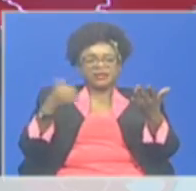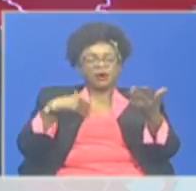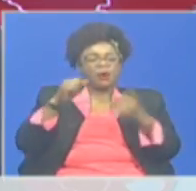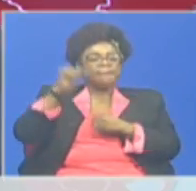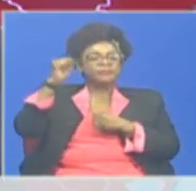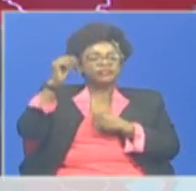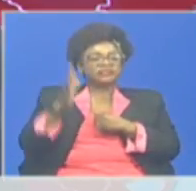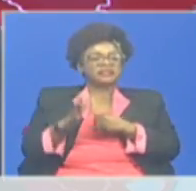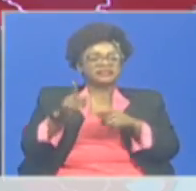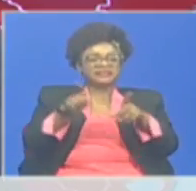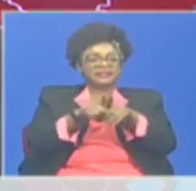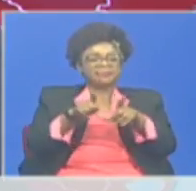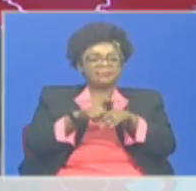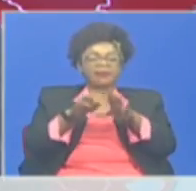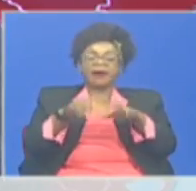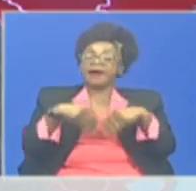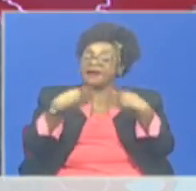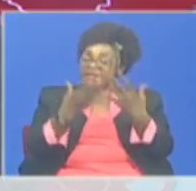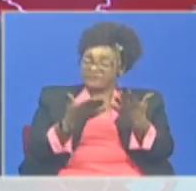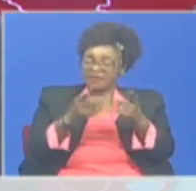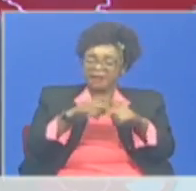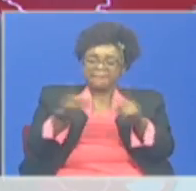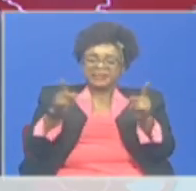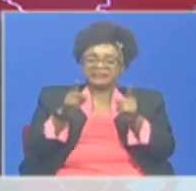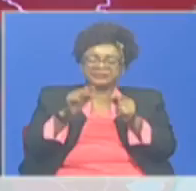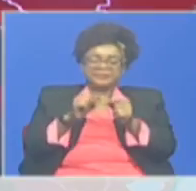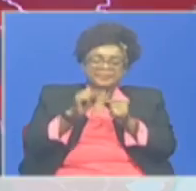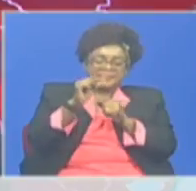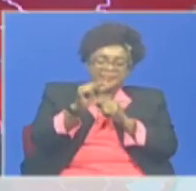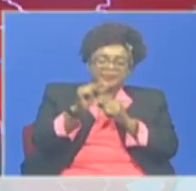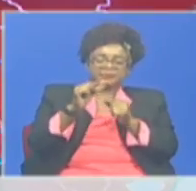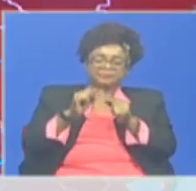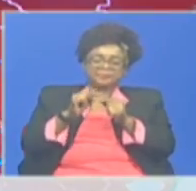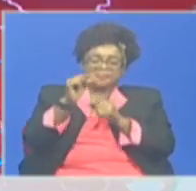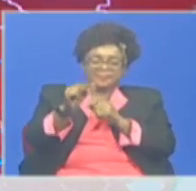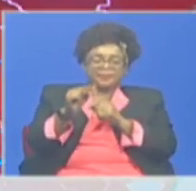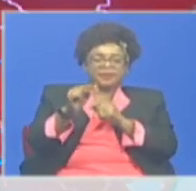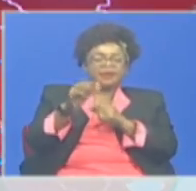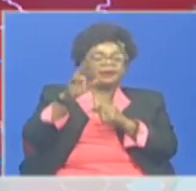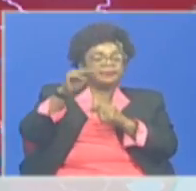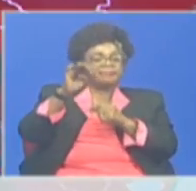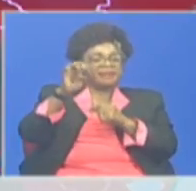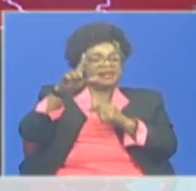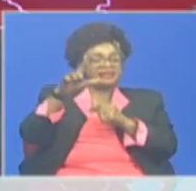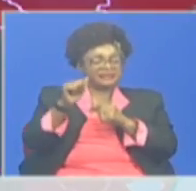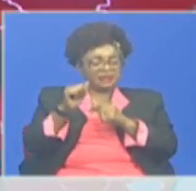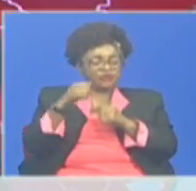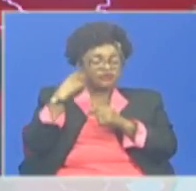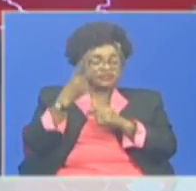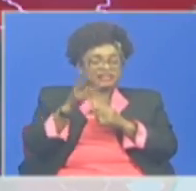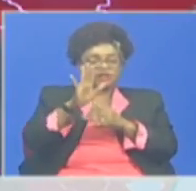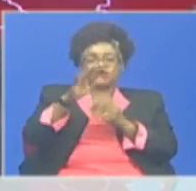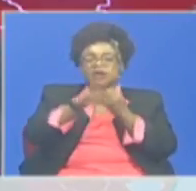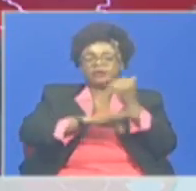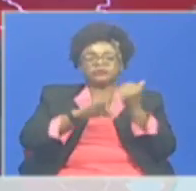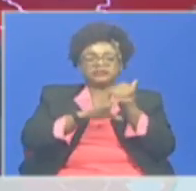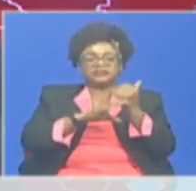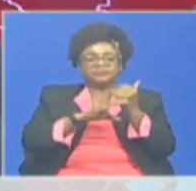too are giving, but with a small caveat. Melita, you have seen this in your county. What's the